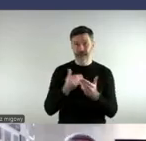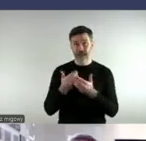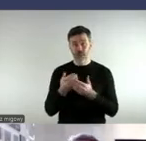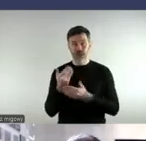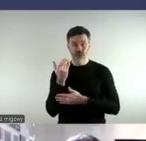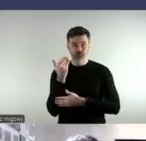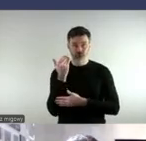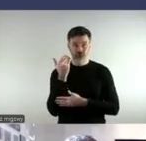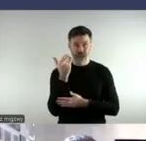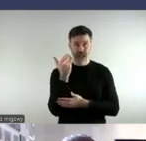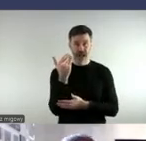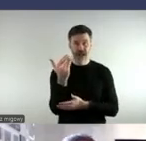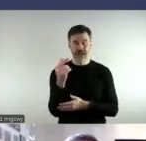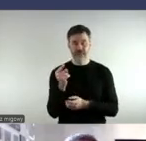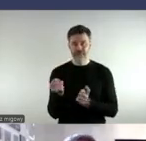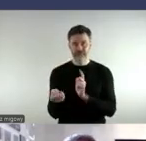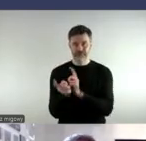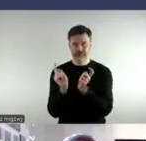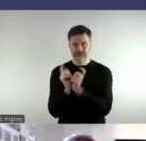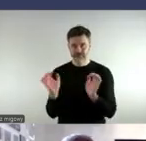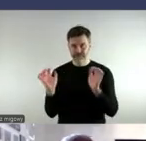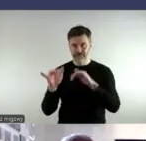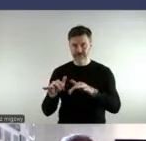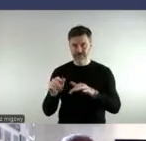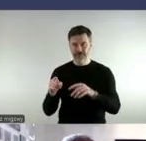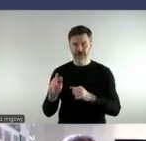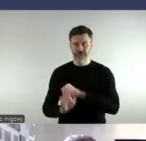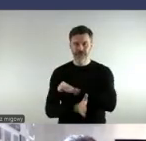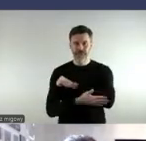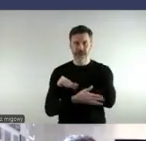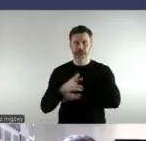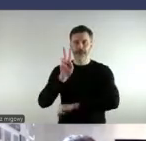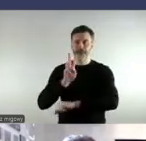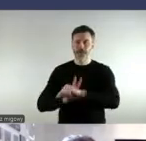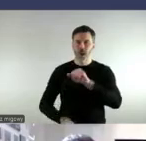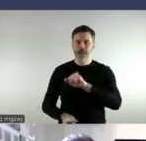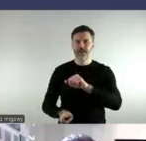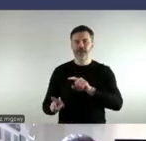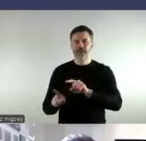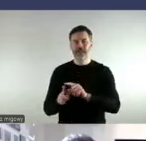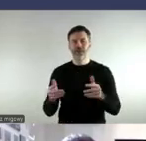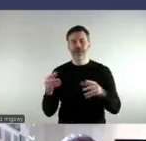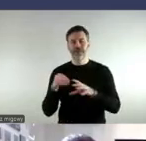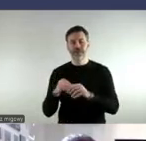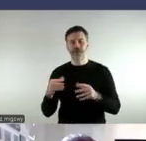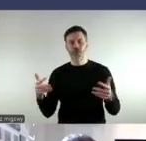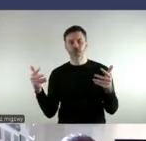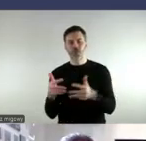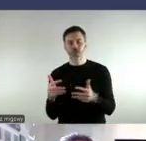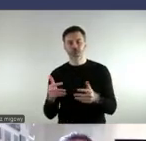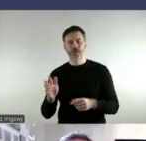coordination of different events, for example, the sailing picnic, because we also support the police and our local